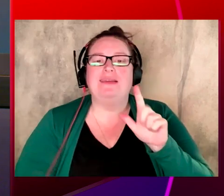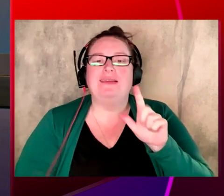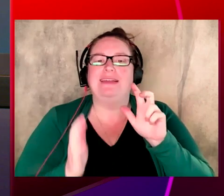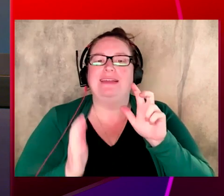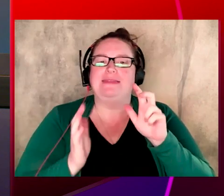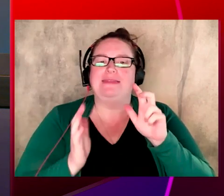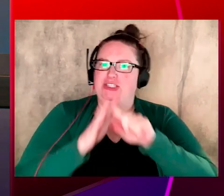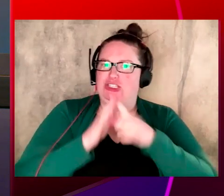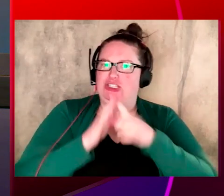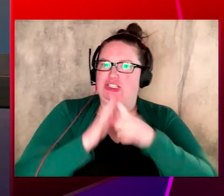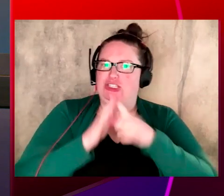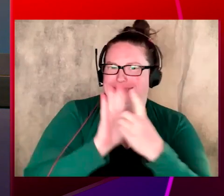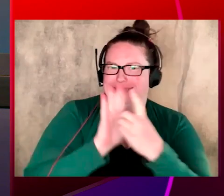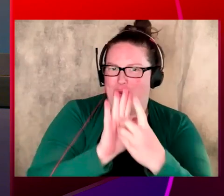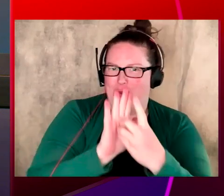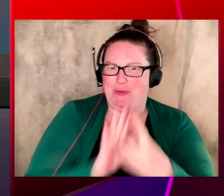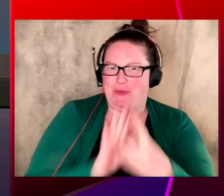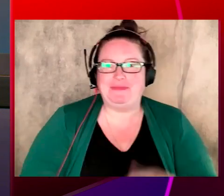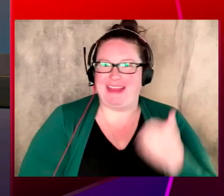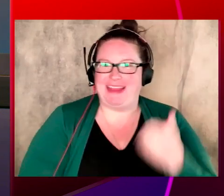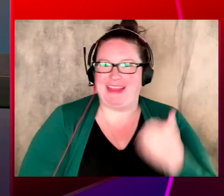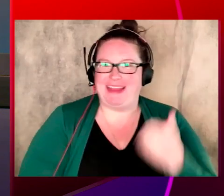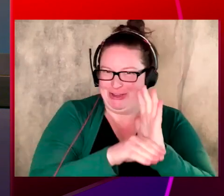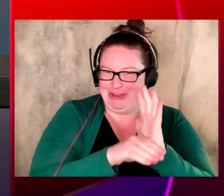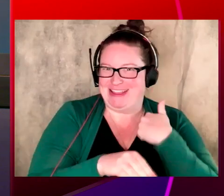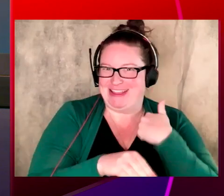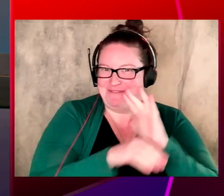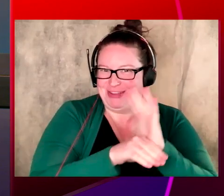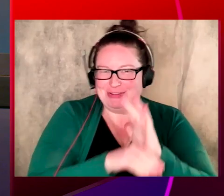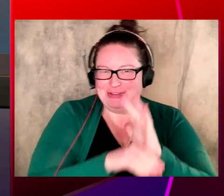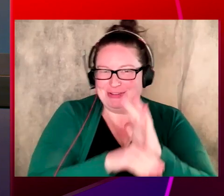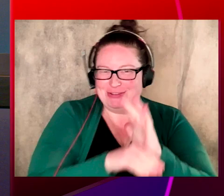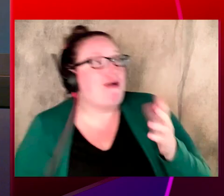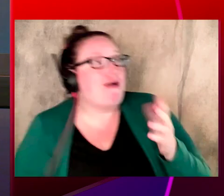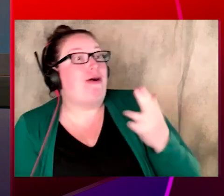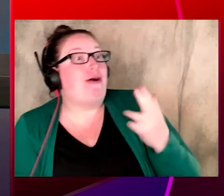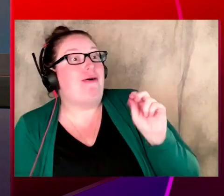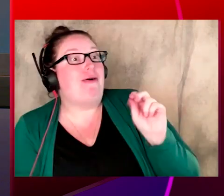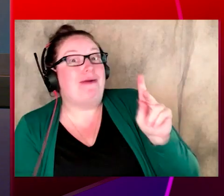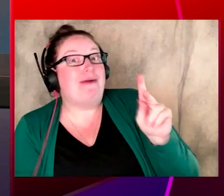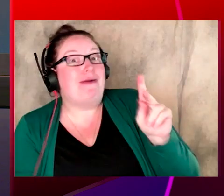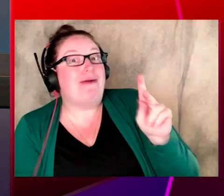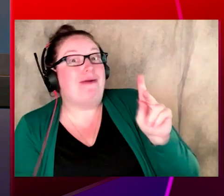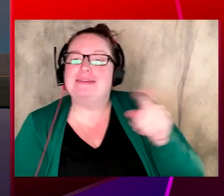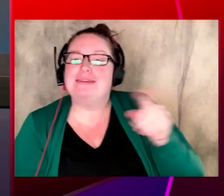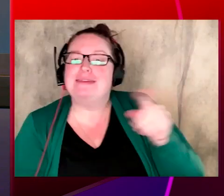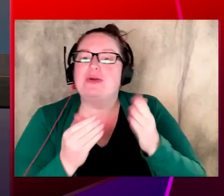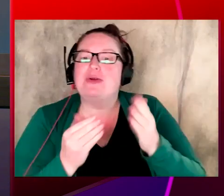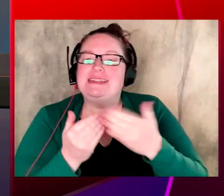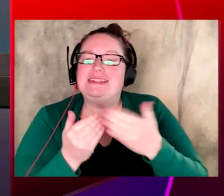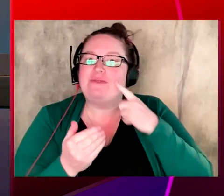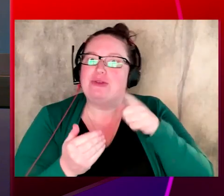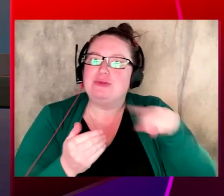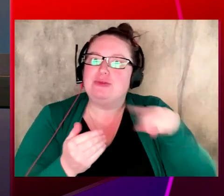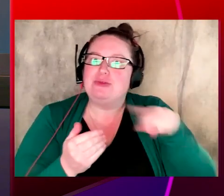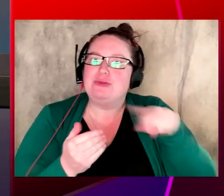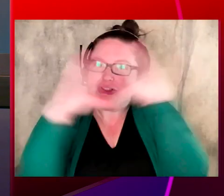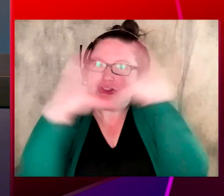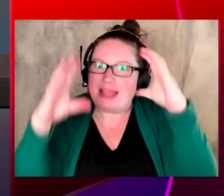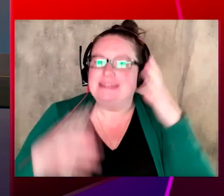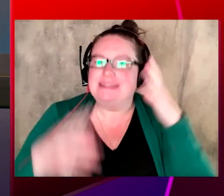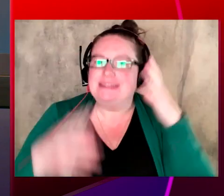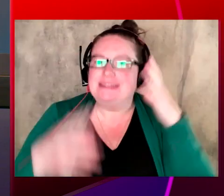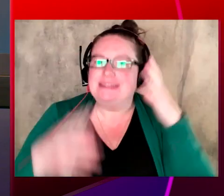going to see it already. I got videos. You're our kind of guy, Ritz. This is a lot easier to sort of visualize, and we like to kind of